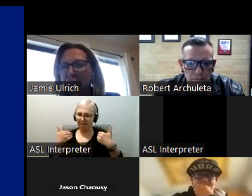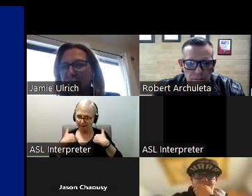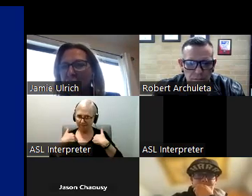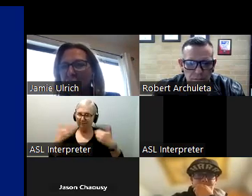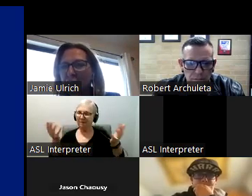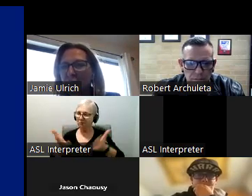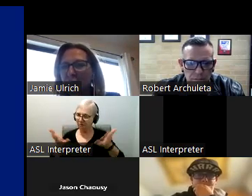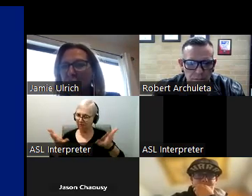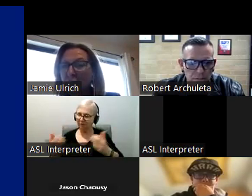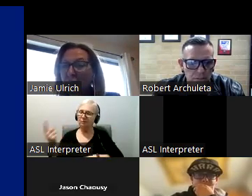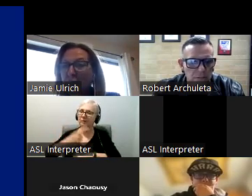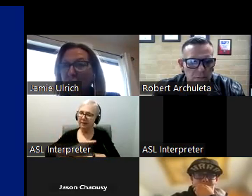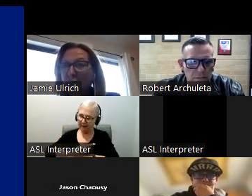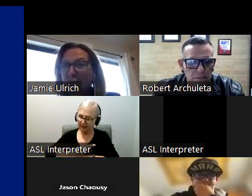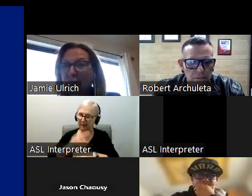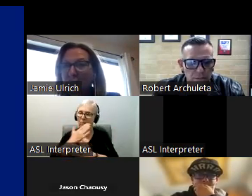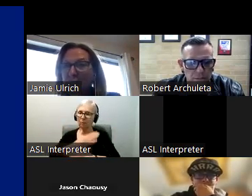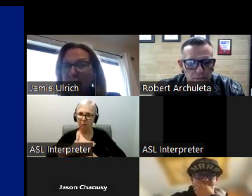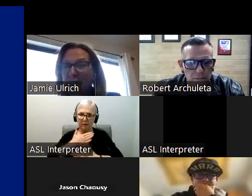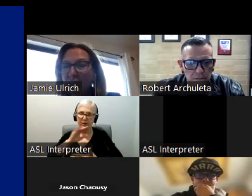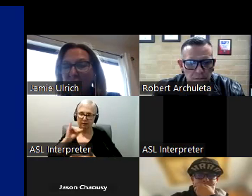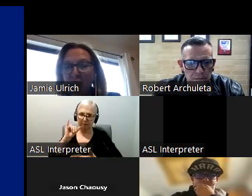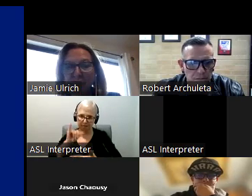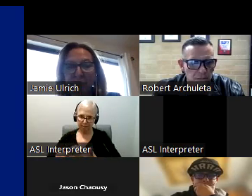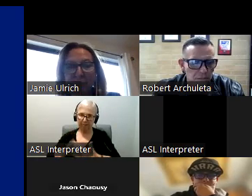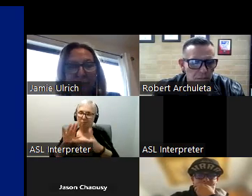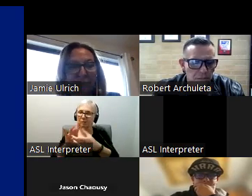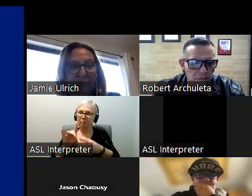meeting today. So appreciate all of that. And,